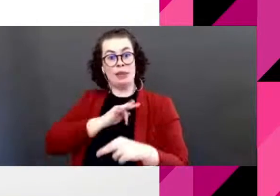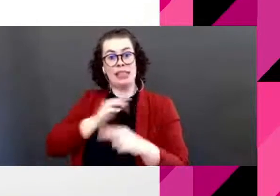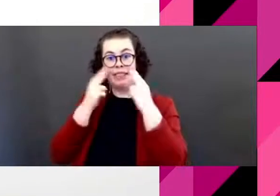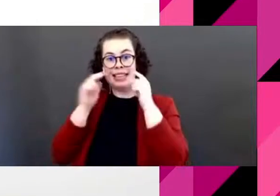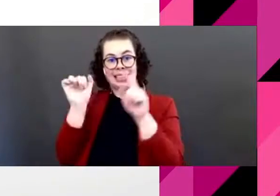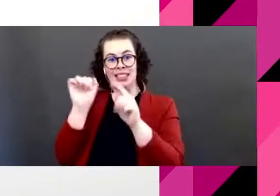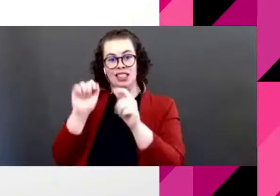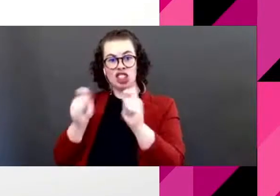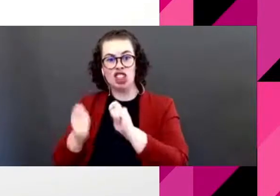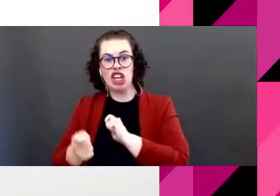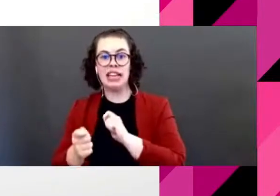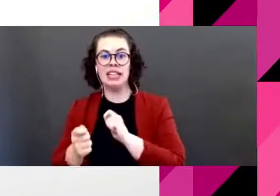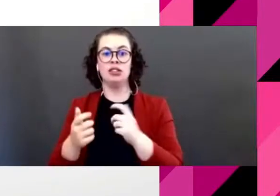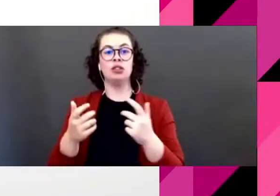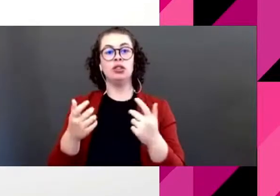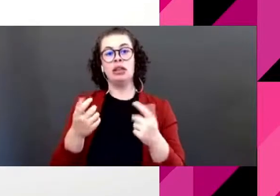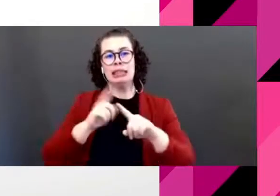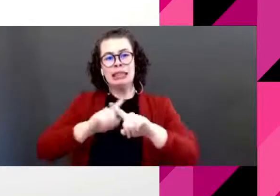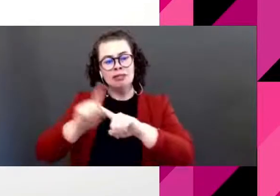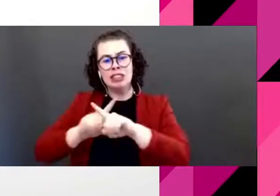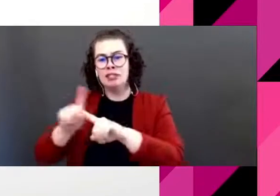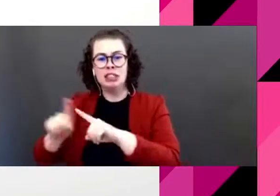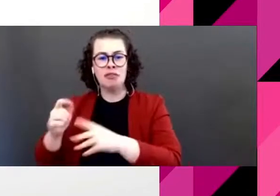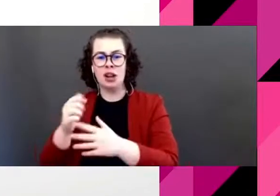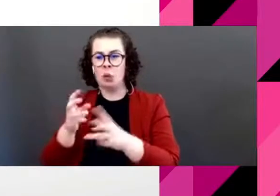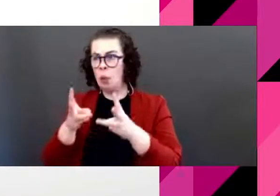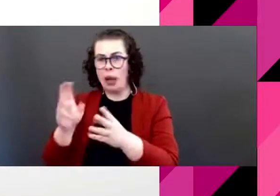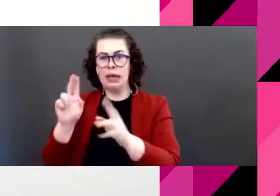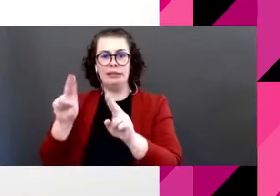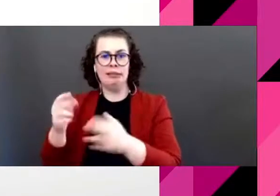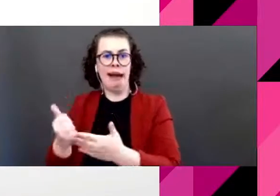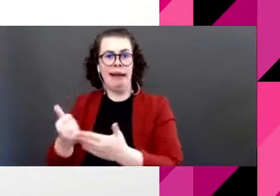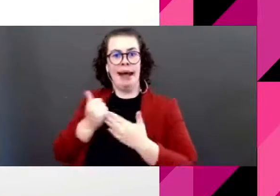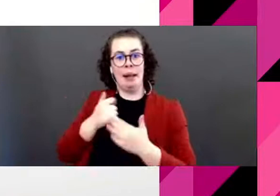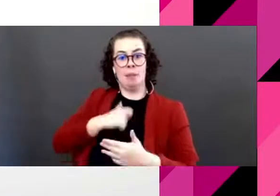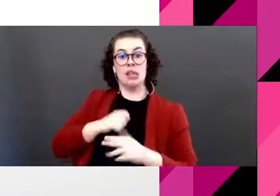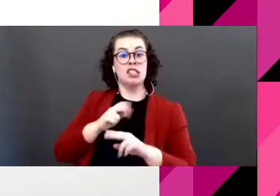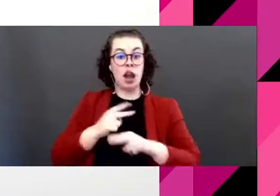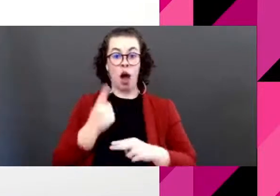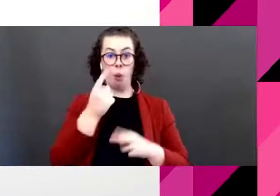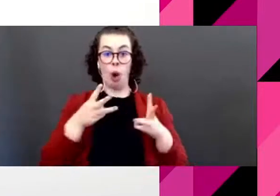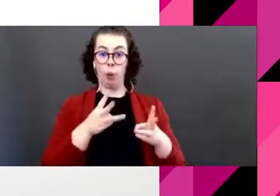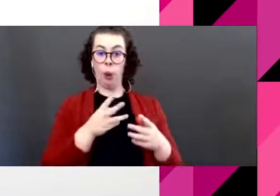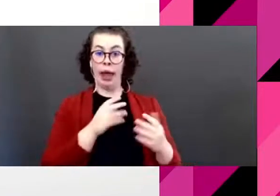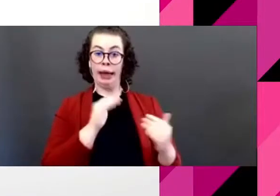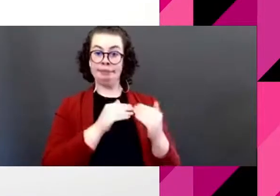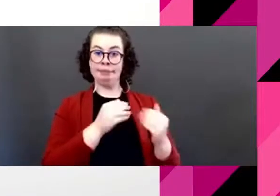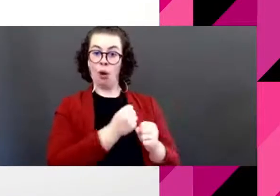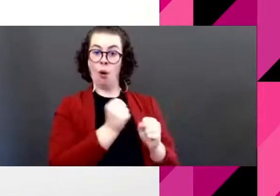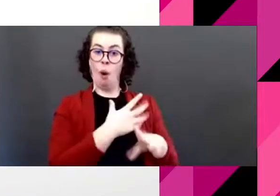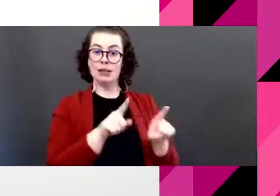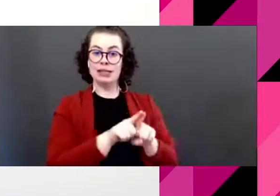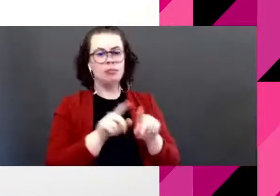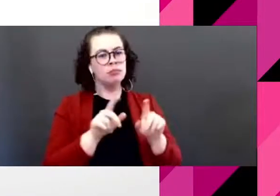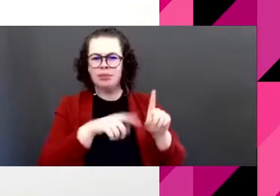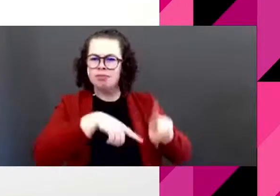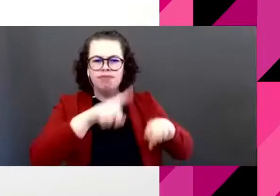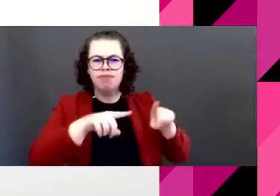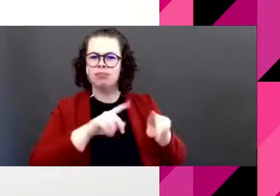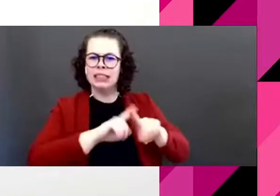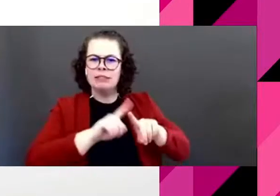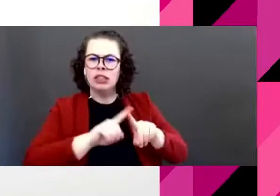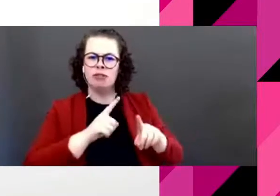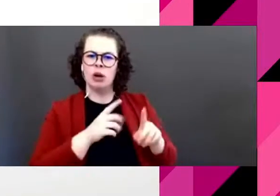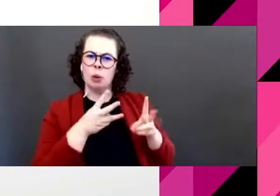and communication. There are many ways. There is no one way to accommodate. There are many ways of accommodate, and